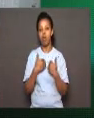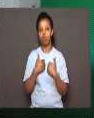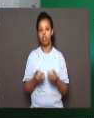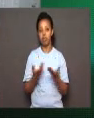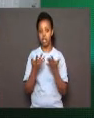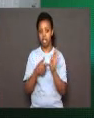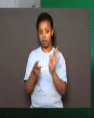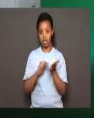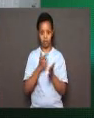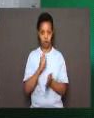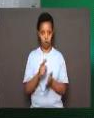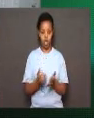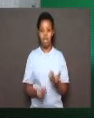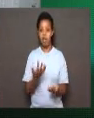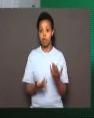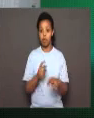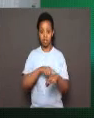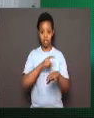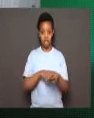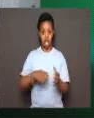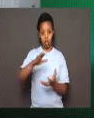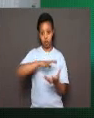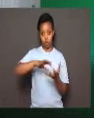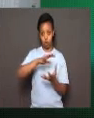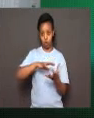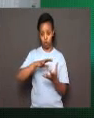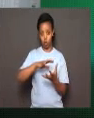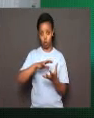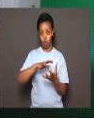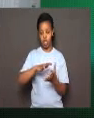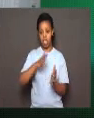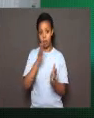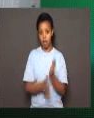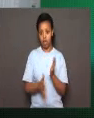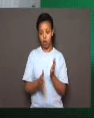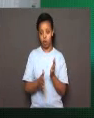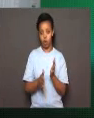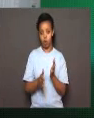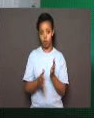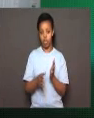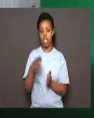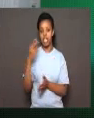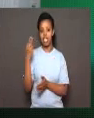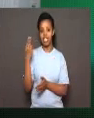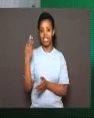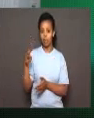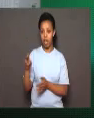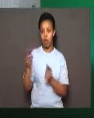During boiling, the solution should progress from the color blue to